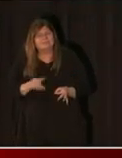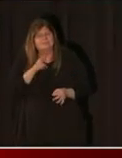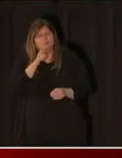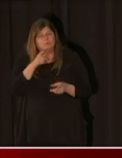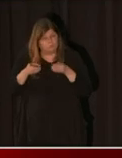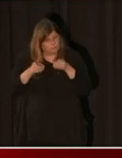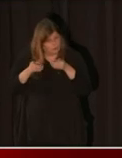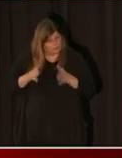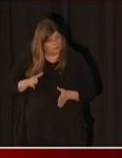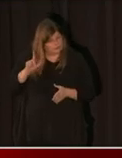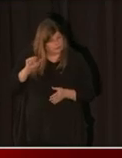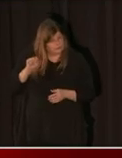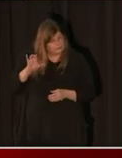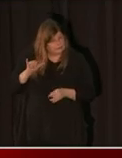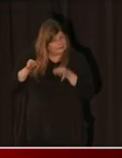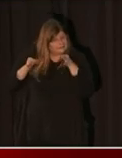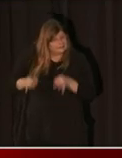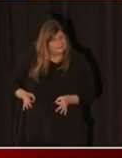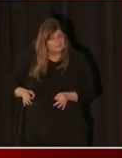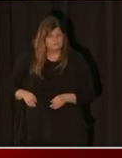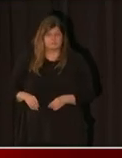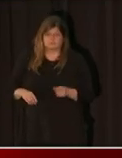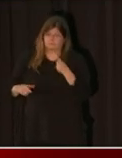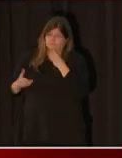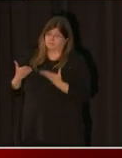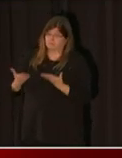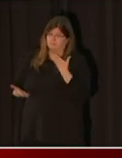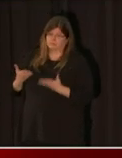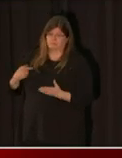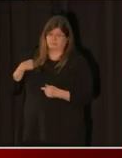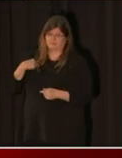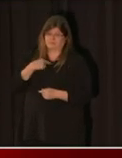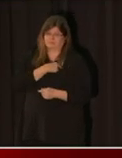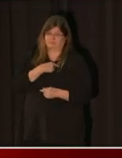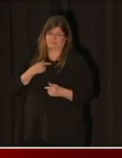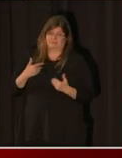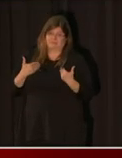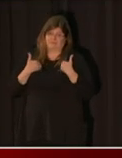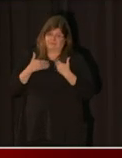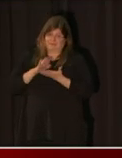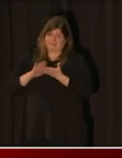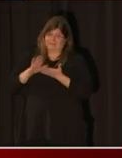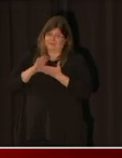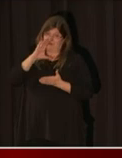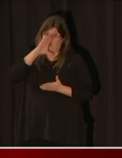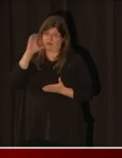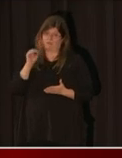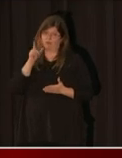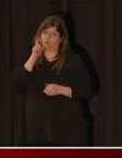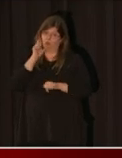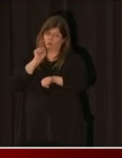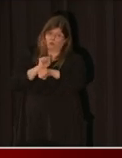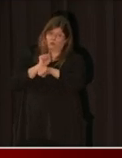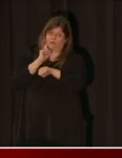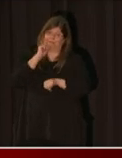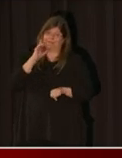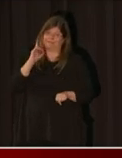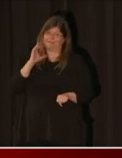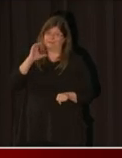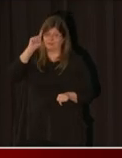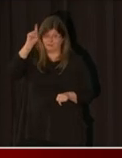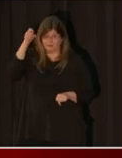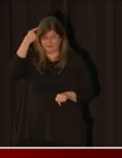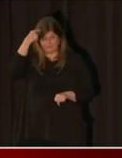even have we may have a sanitarian that works for DC government. If that's somebody that we have to go out and hire, then that will work through that work group,